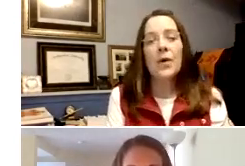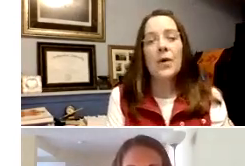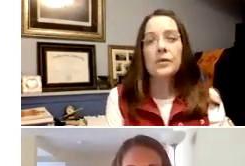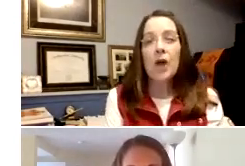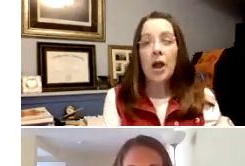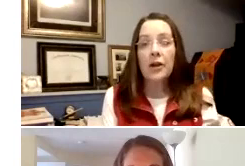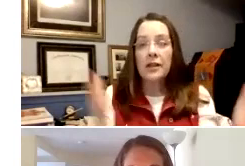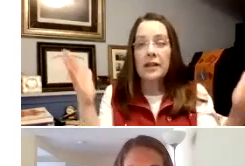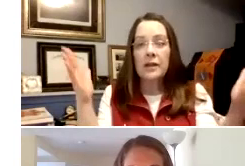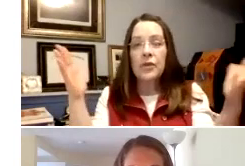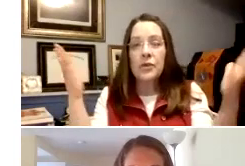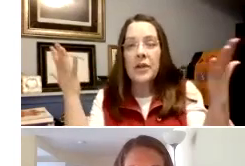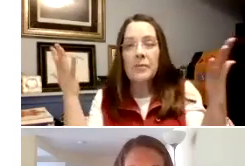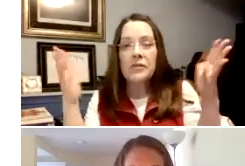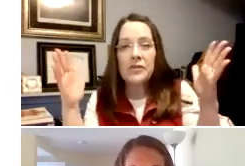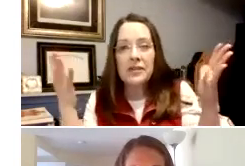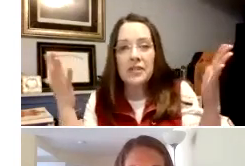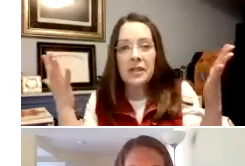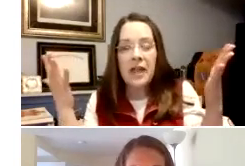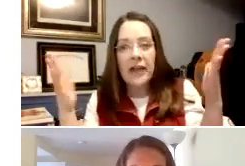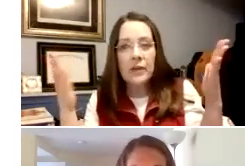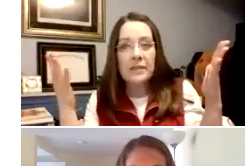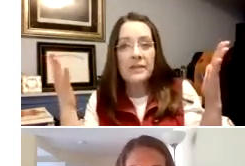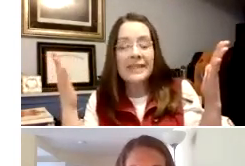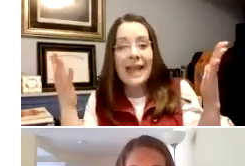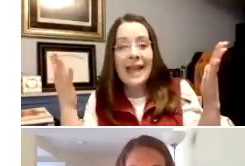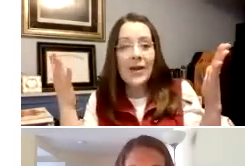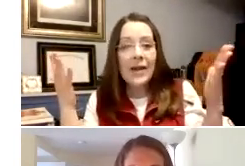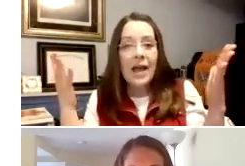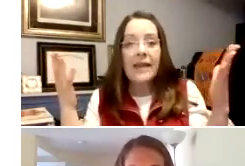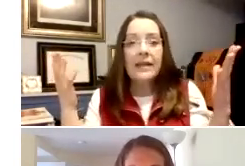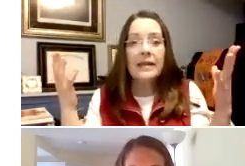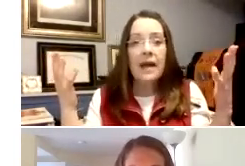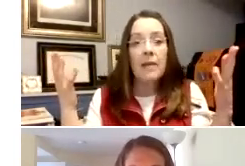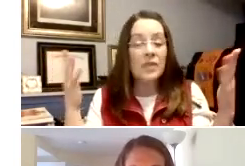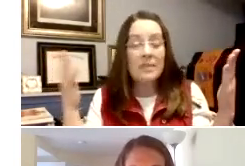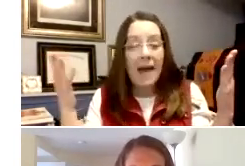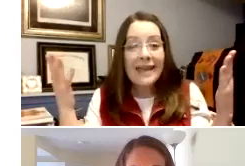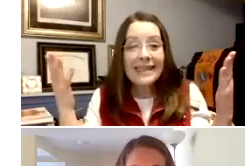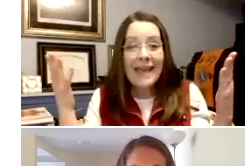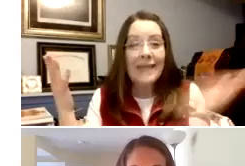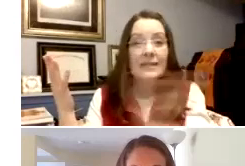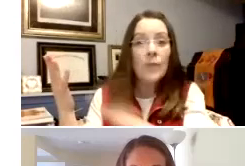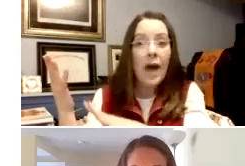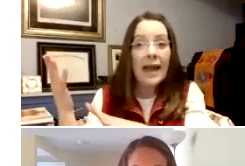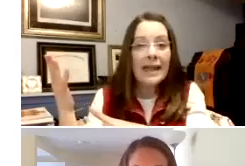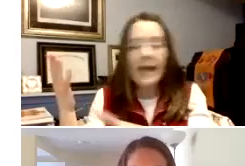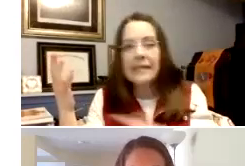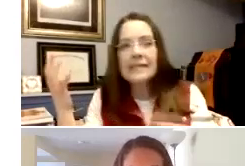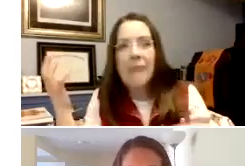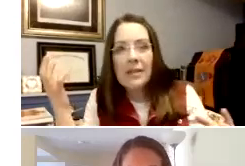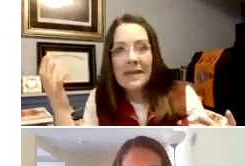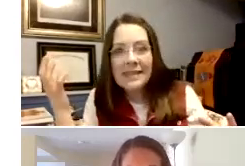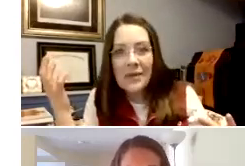So visual regard, we're using our peripheral vision. I know something's there. I can respond to that. I can swat at it. I